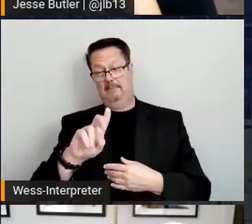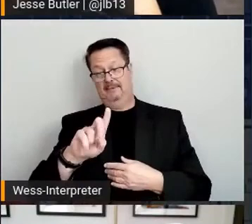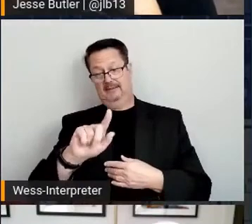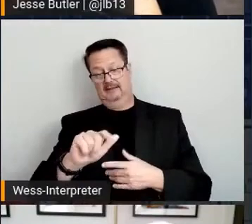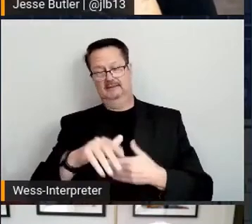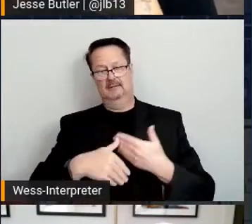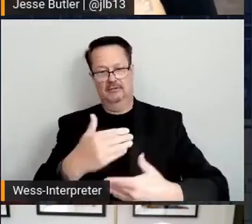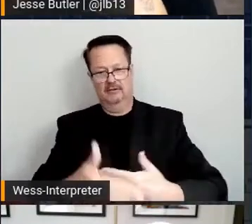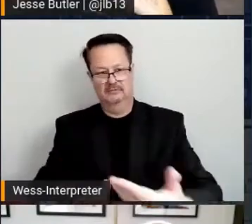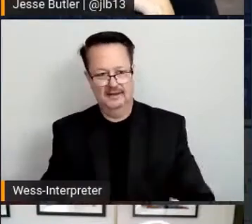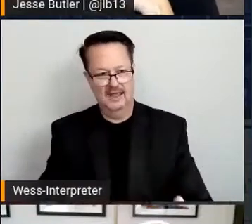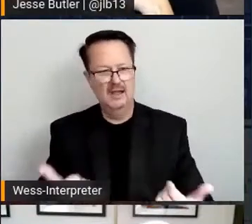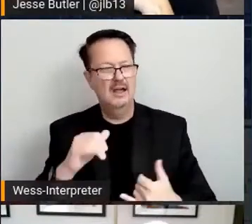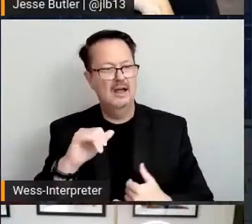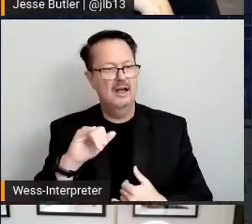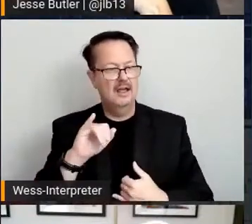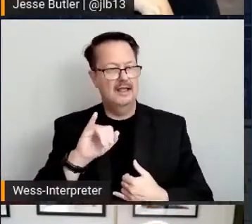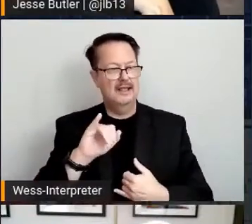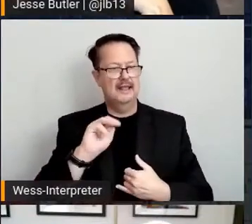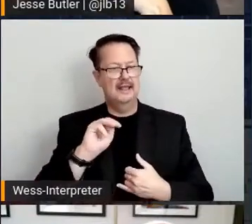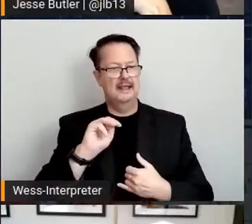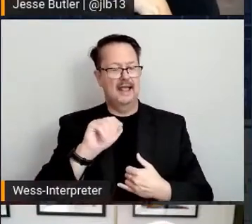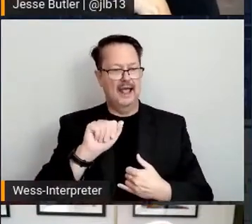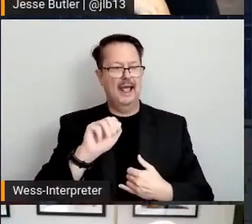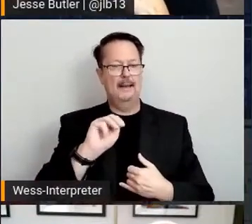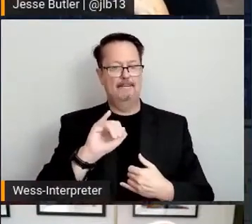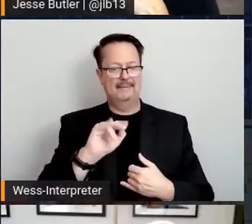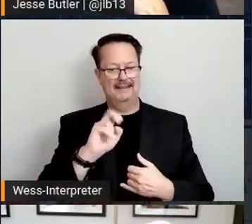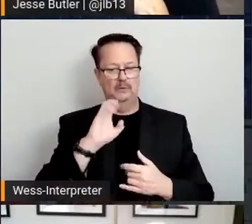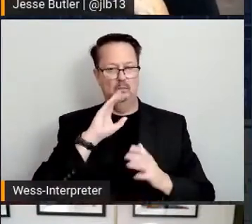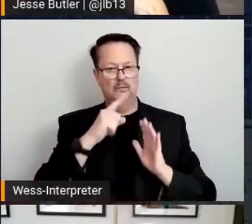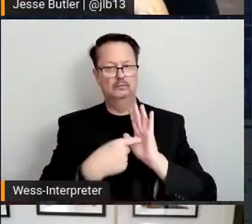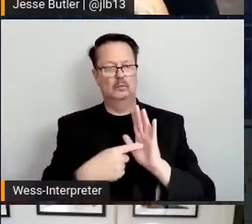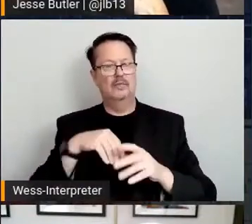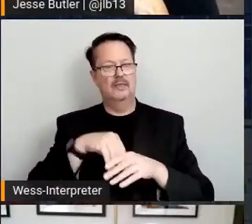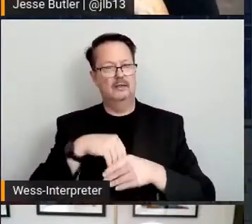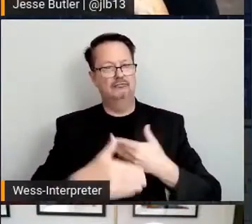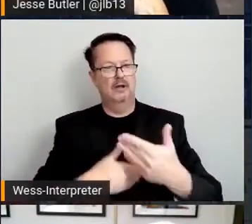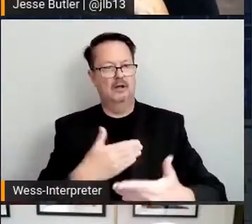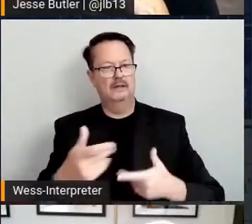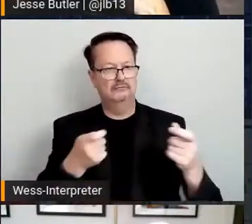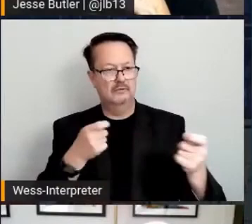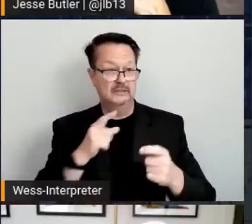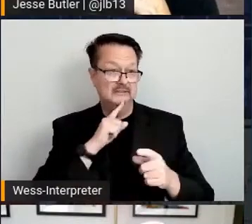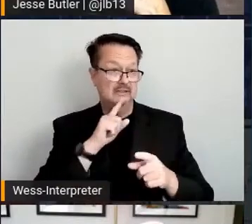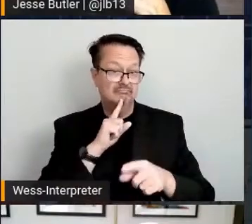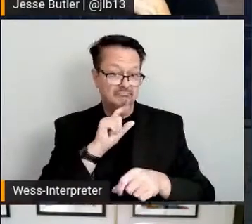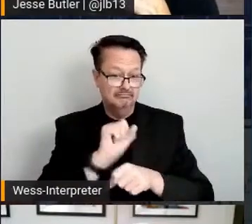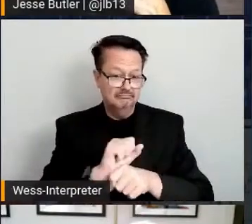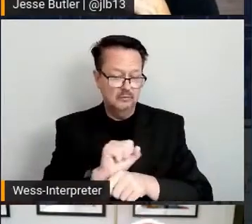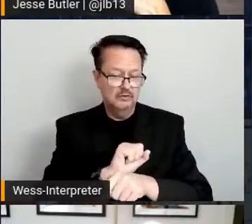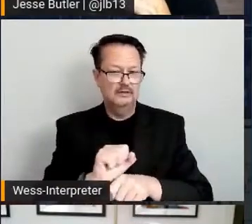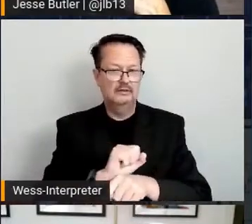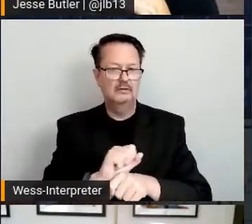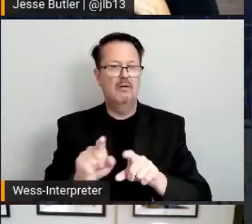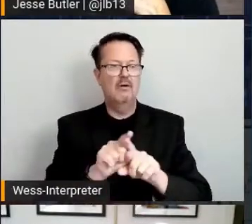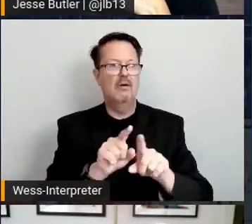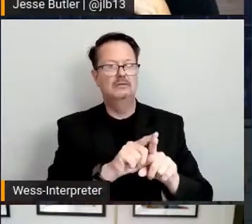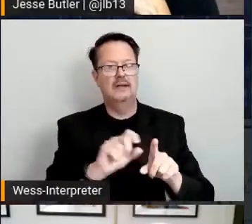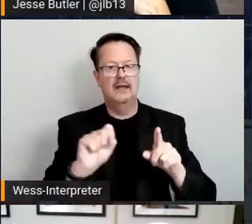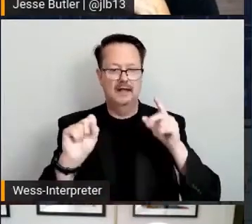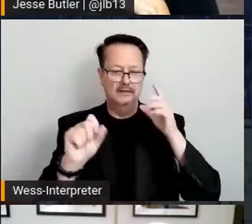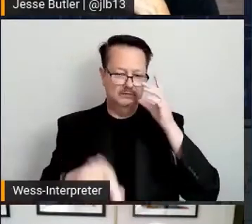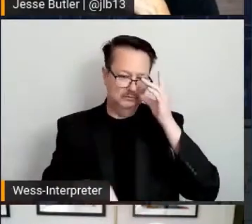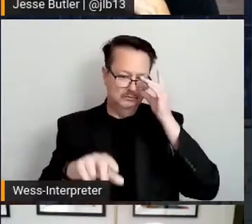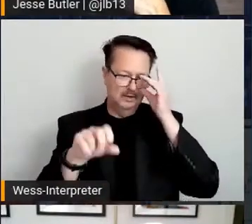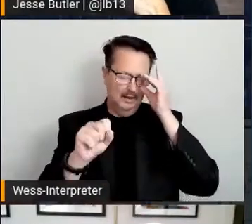is going to be showing you that in progress controller, and it's actually working. So, and then also SQS, we are